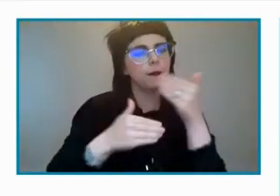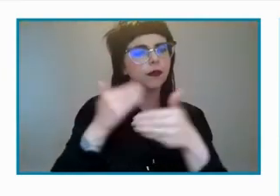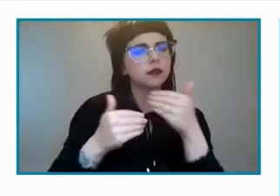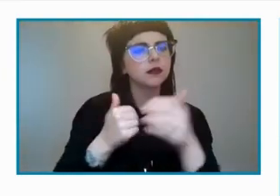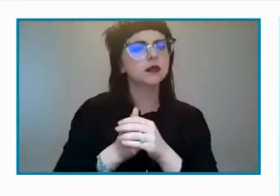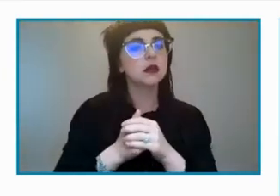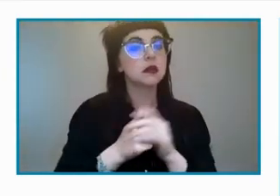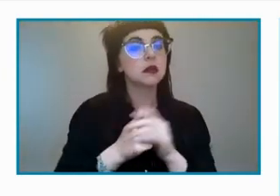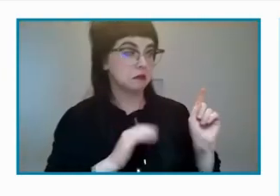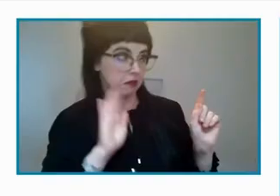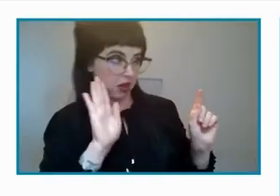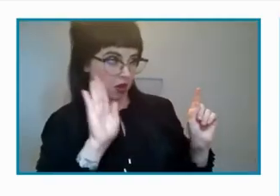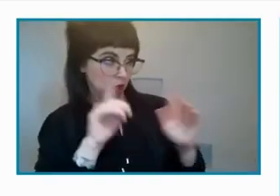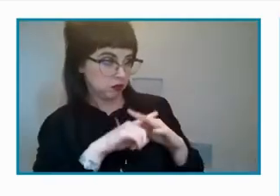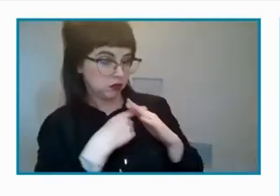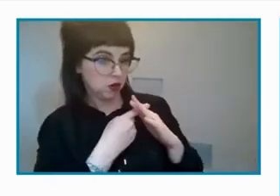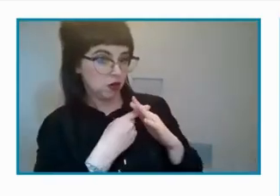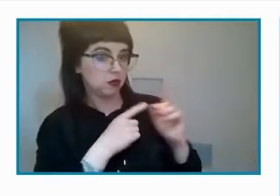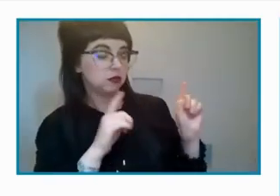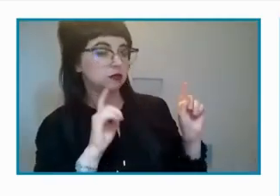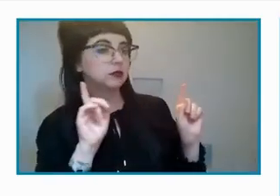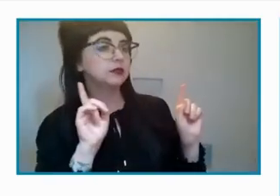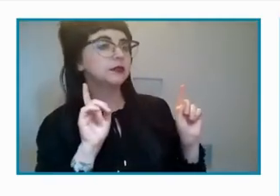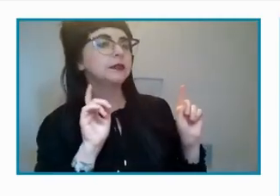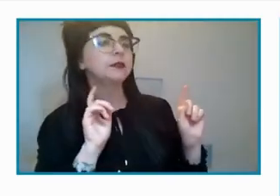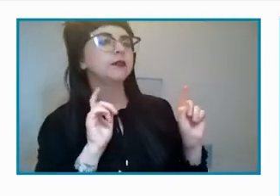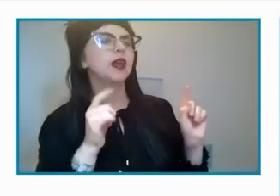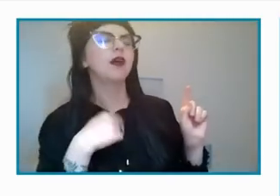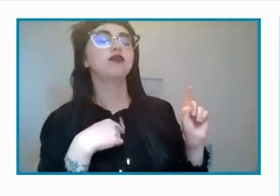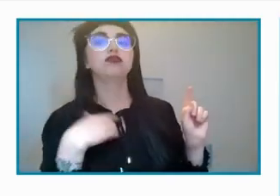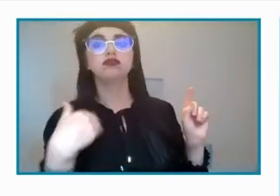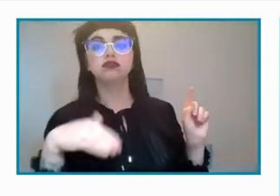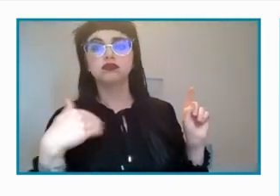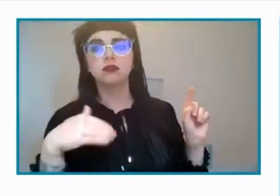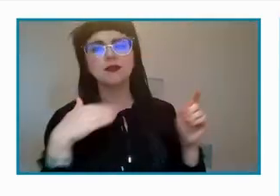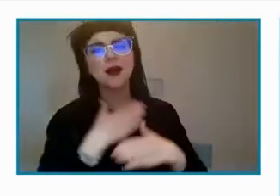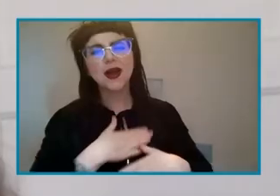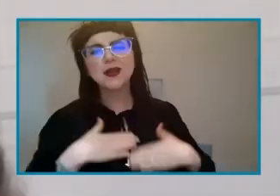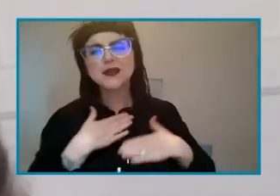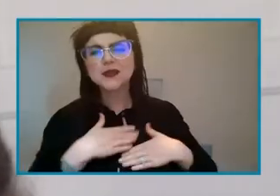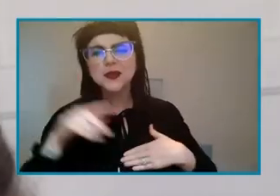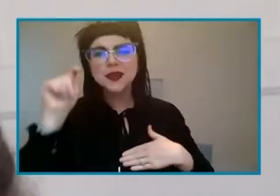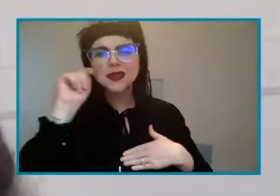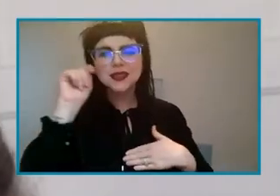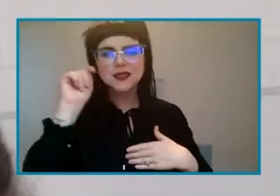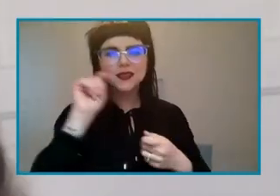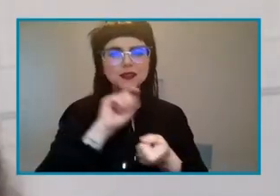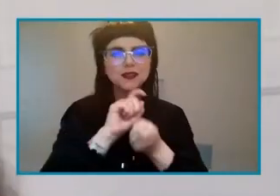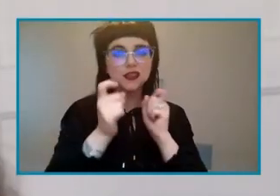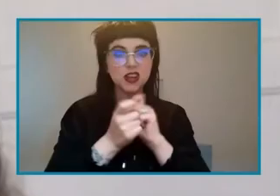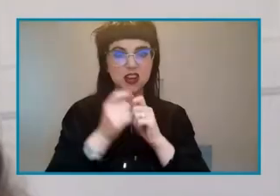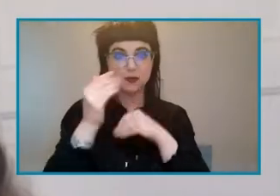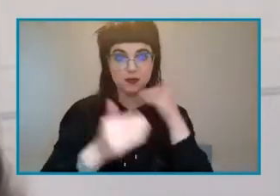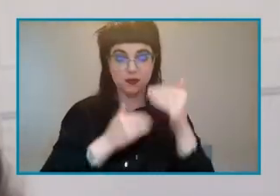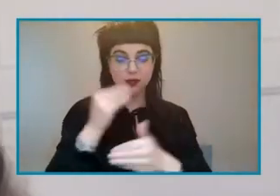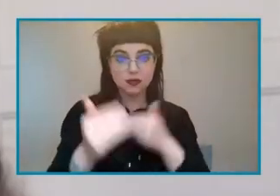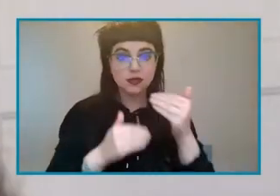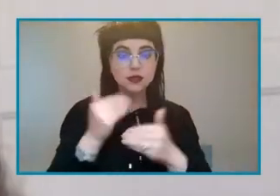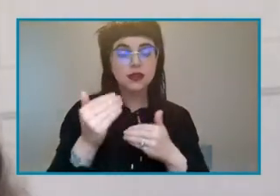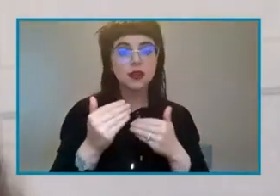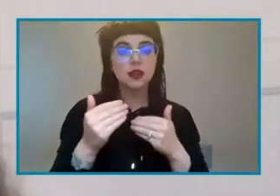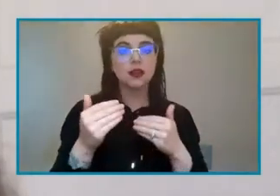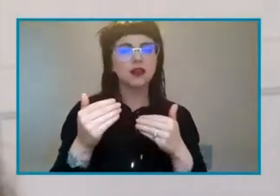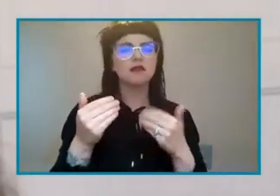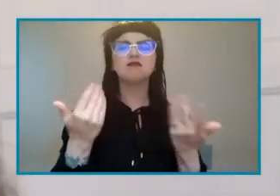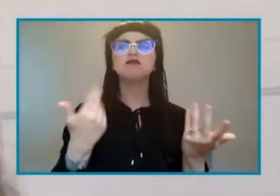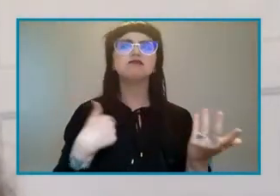I'll start here. I really enjoyed the theory of change process that we went through. I didn't